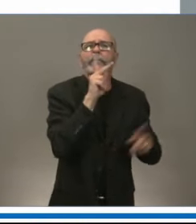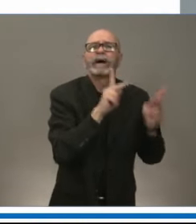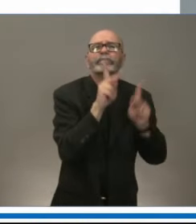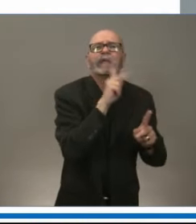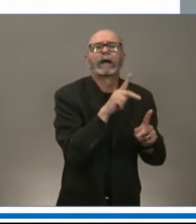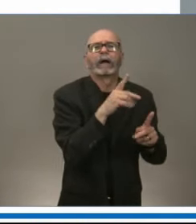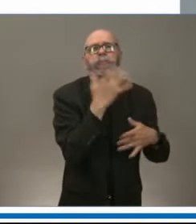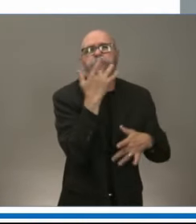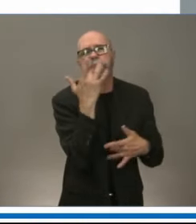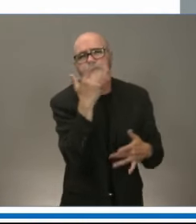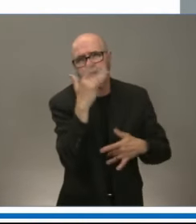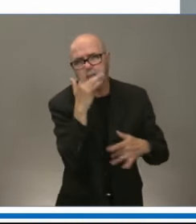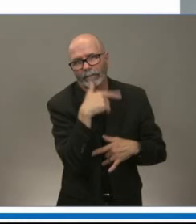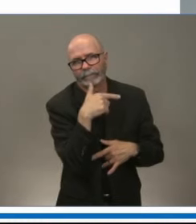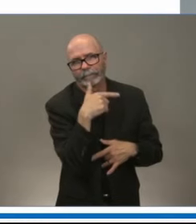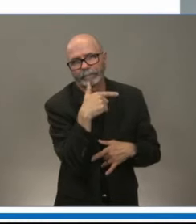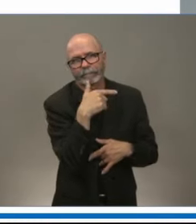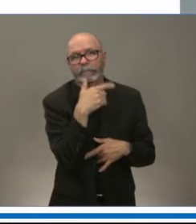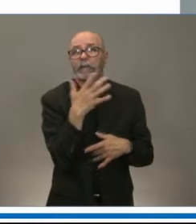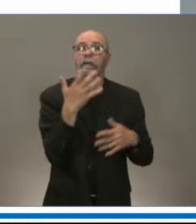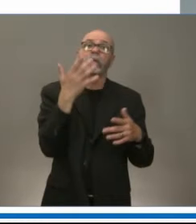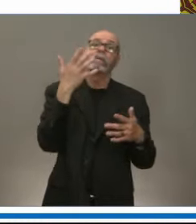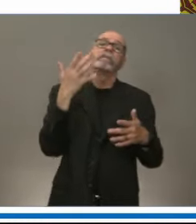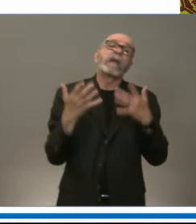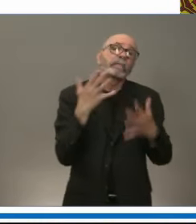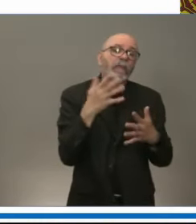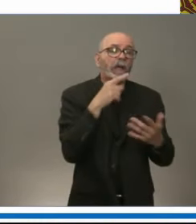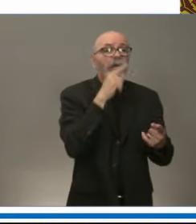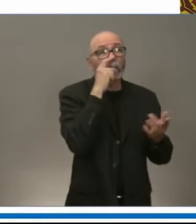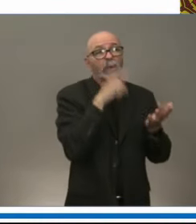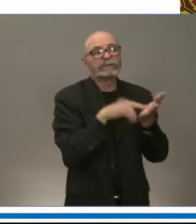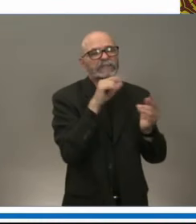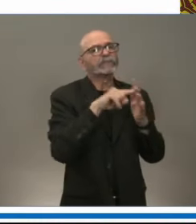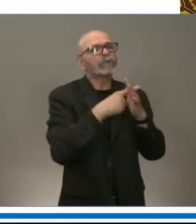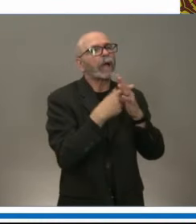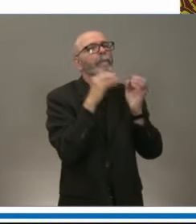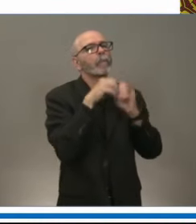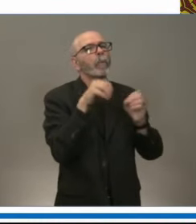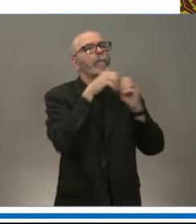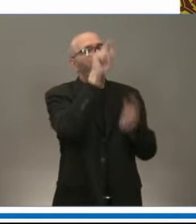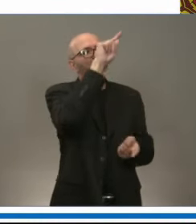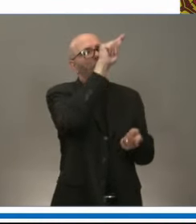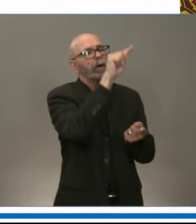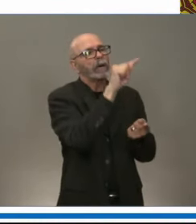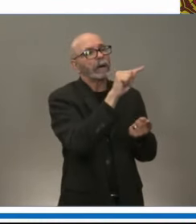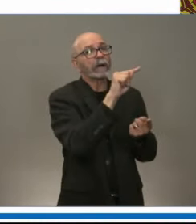we see less severe illness. Next, we'll go to CBC, Jean Laroche.